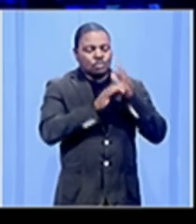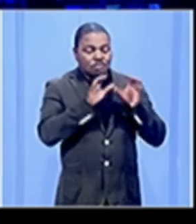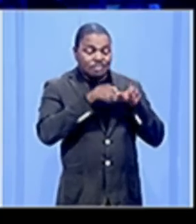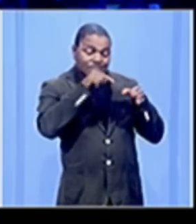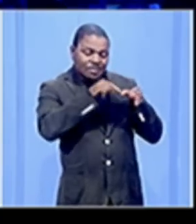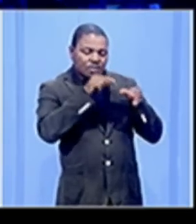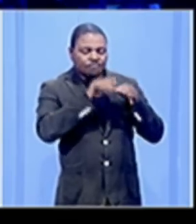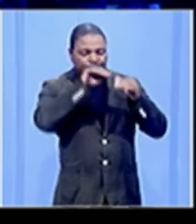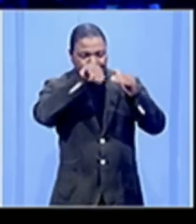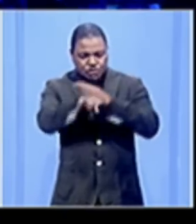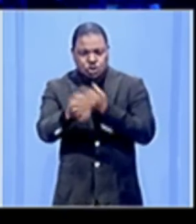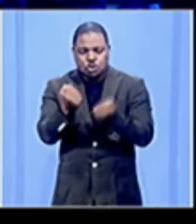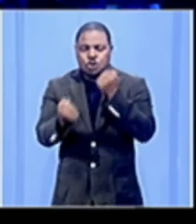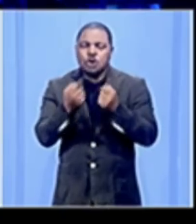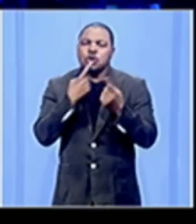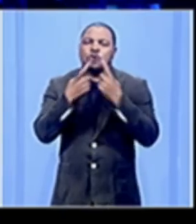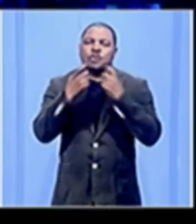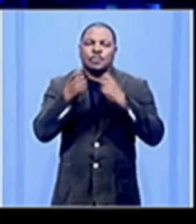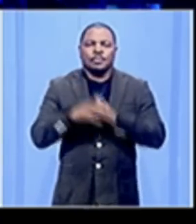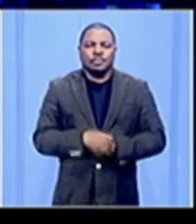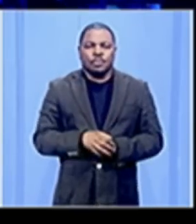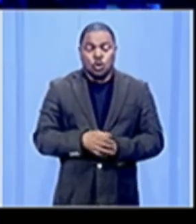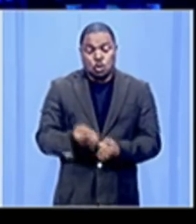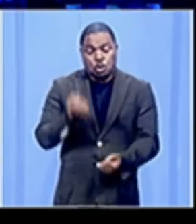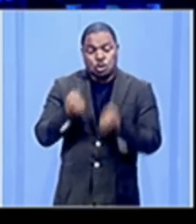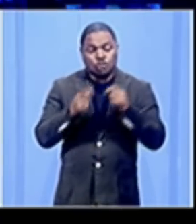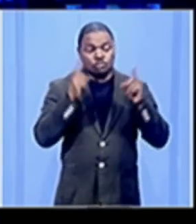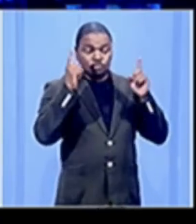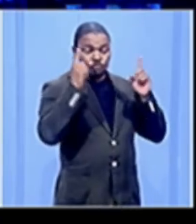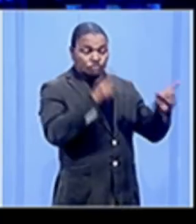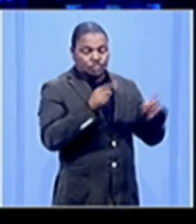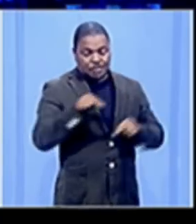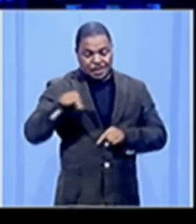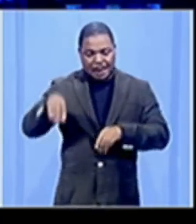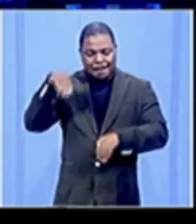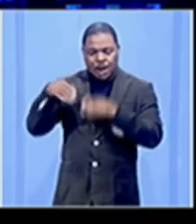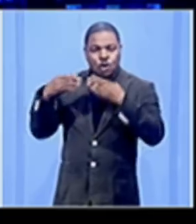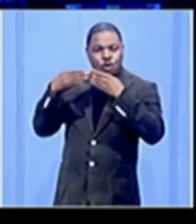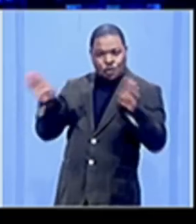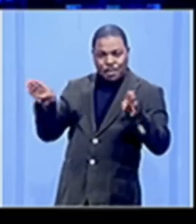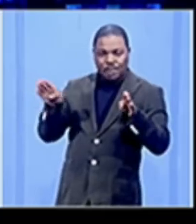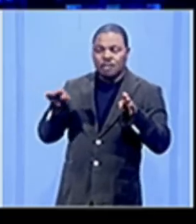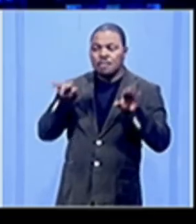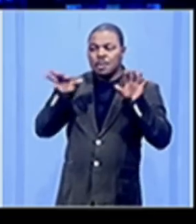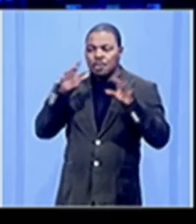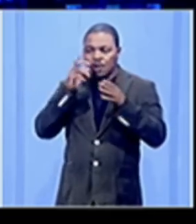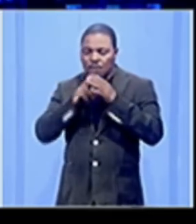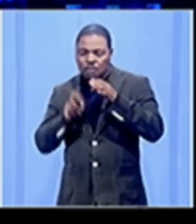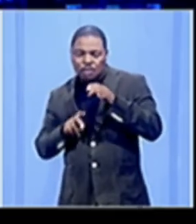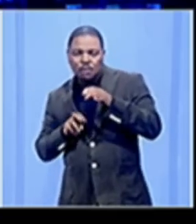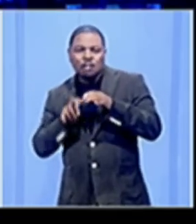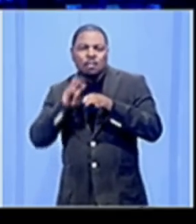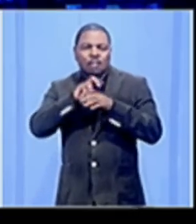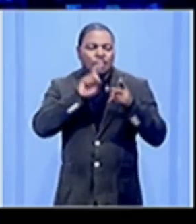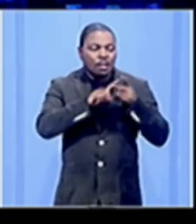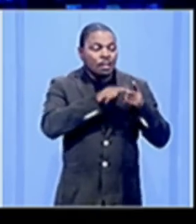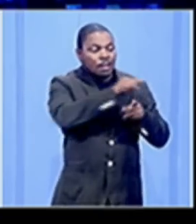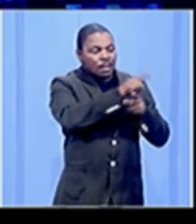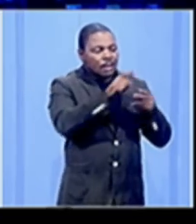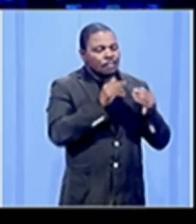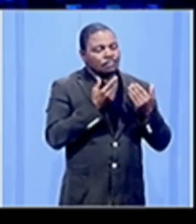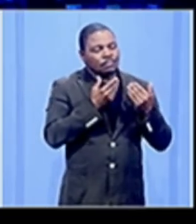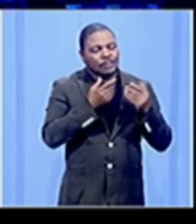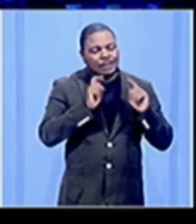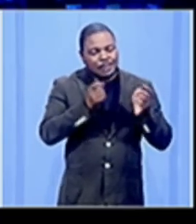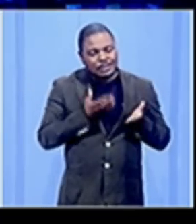o ikamanye le kgotlatshekelo. Kgotlatshekelo e laetse gore moepo o bulwe go letla badiri ba ditirelo tsa tshoganyetso go